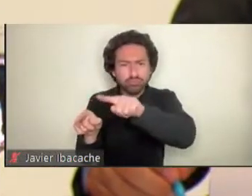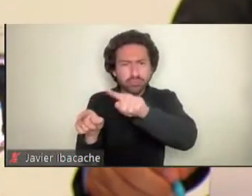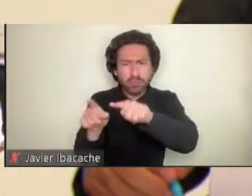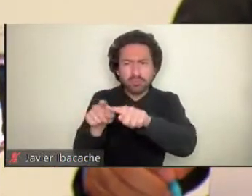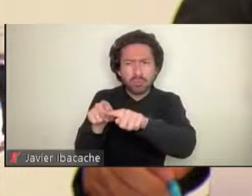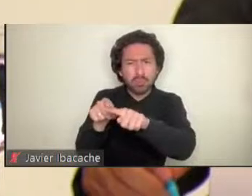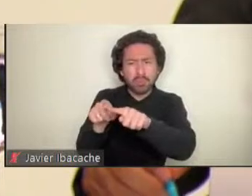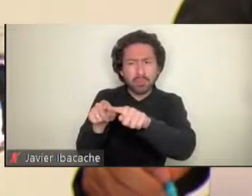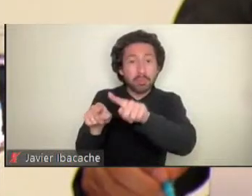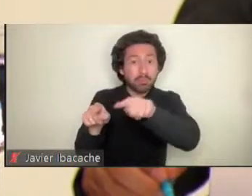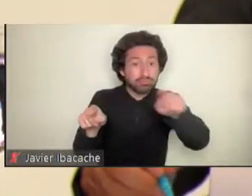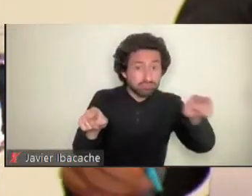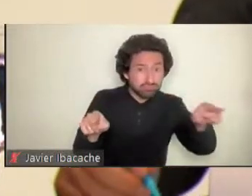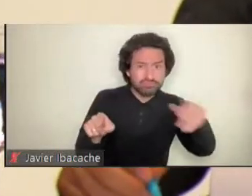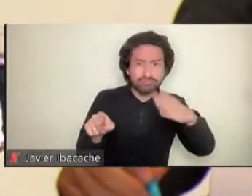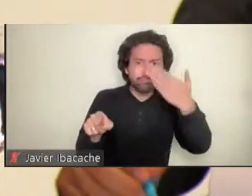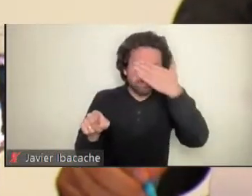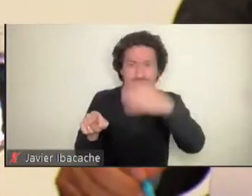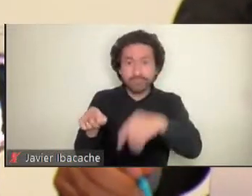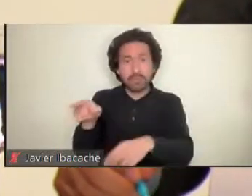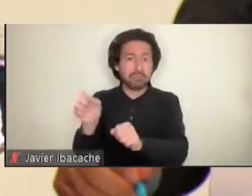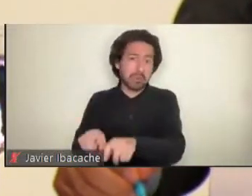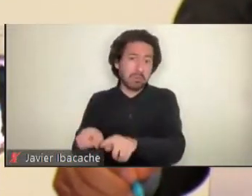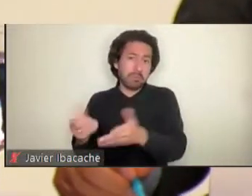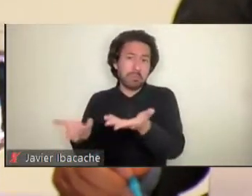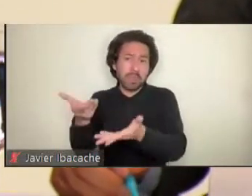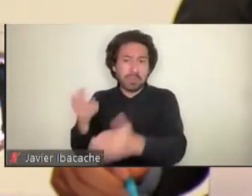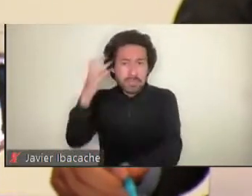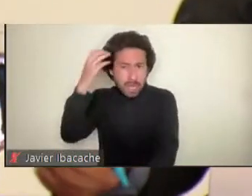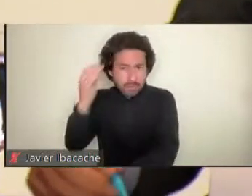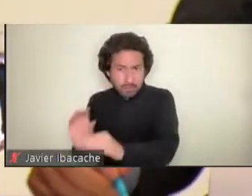part that can be solved with subsidies,